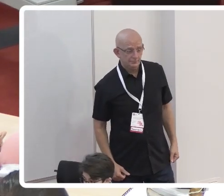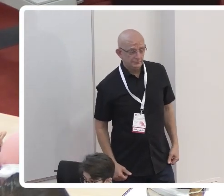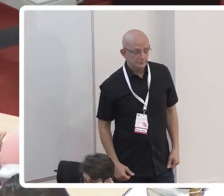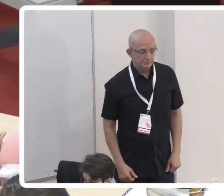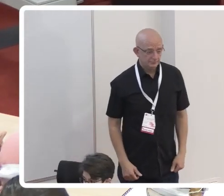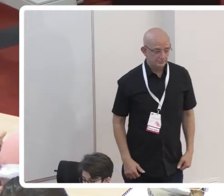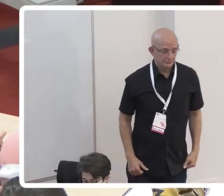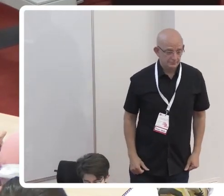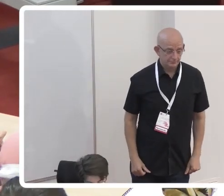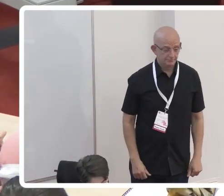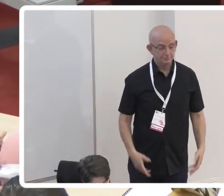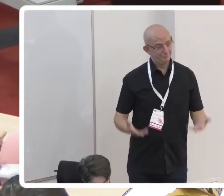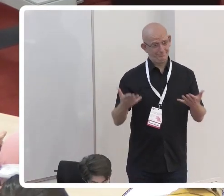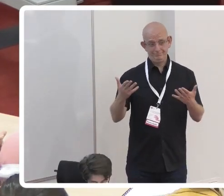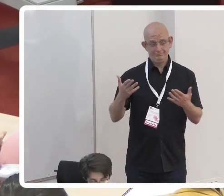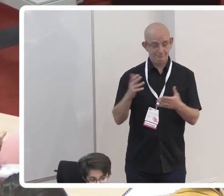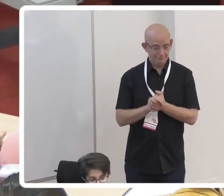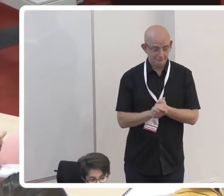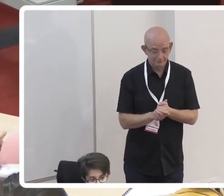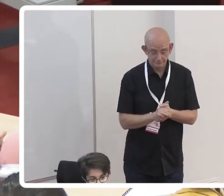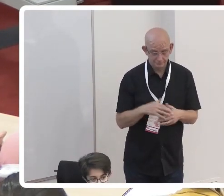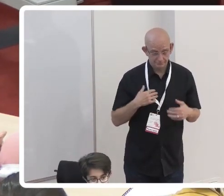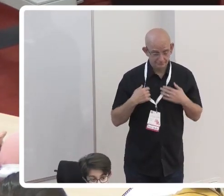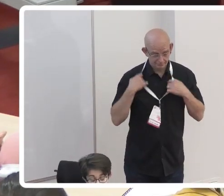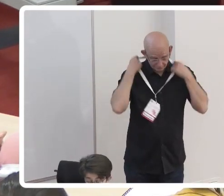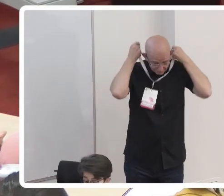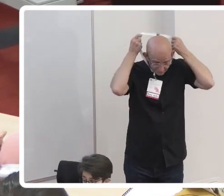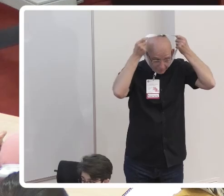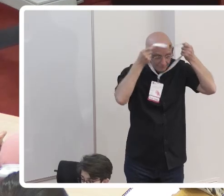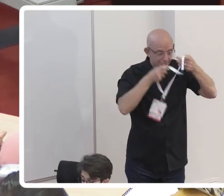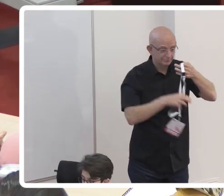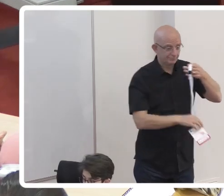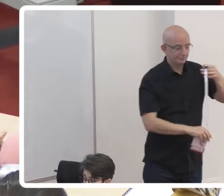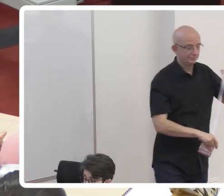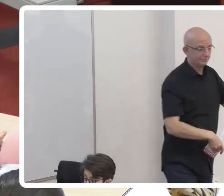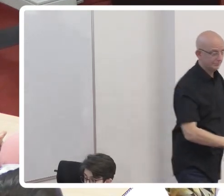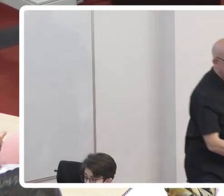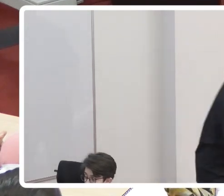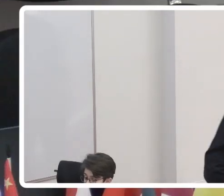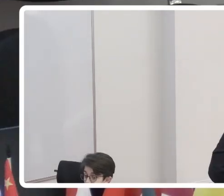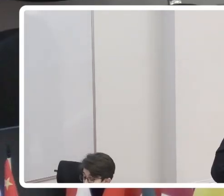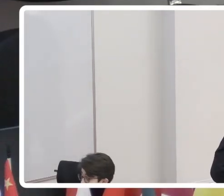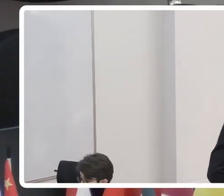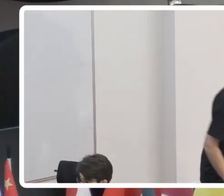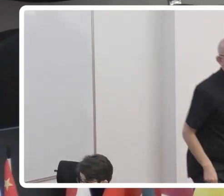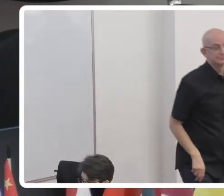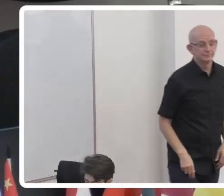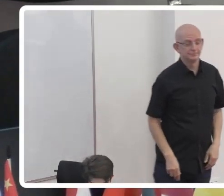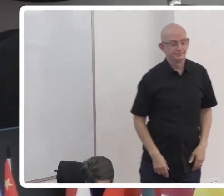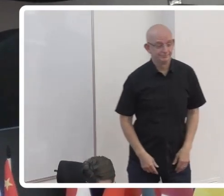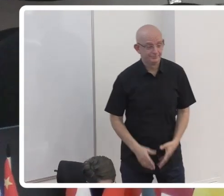our place in the UN. And I think sometimes the UN is such a powerful system, but also can be a little bit